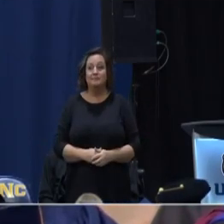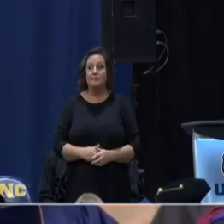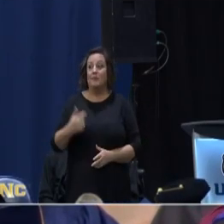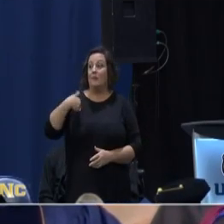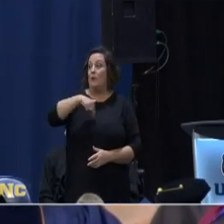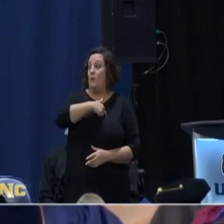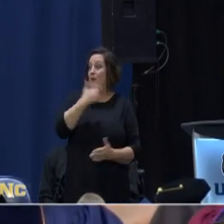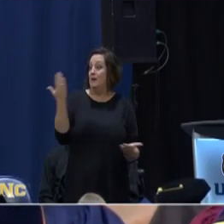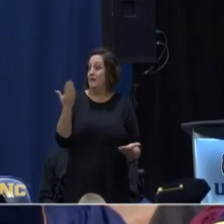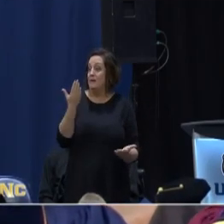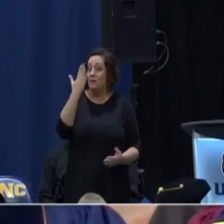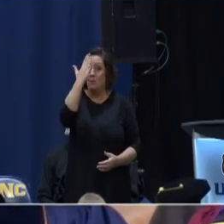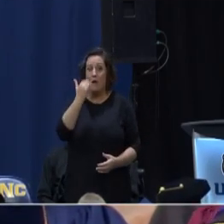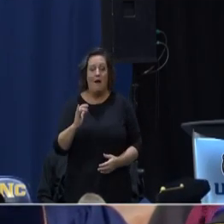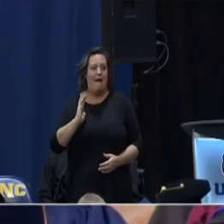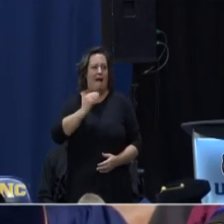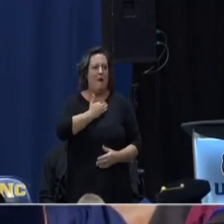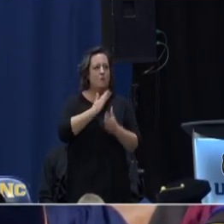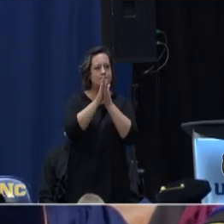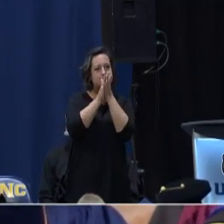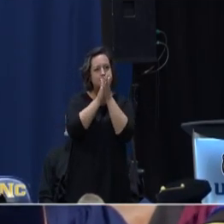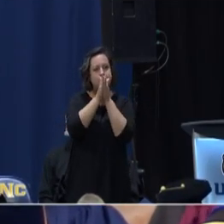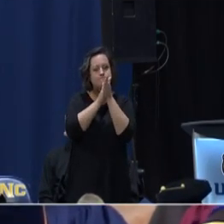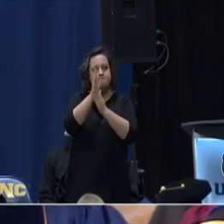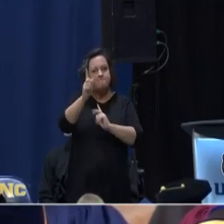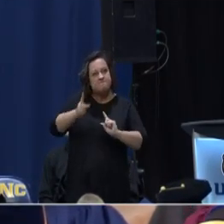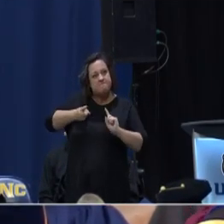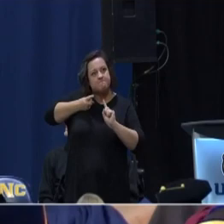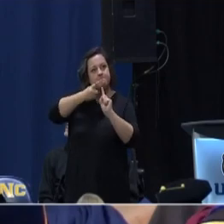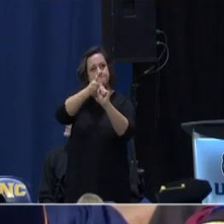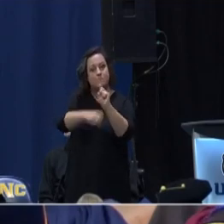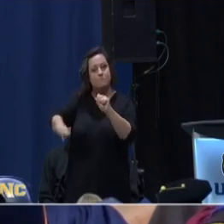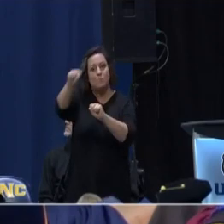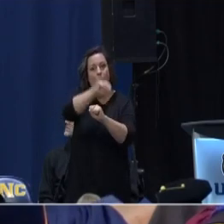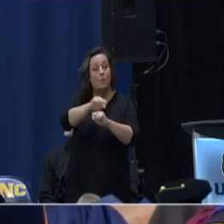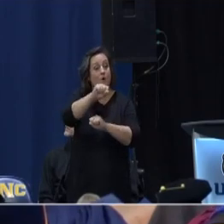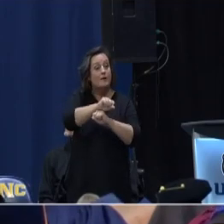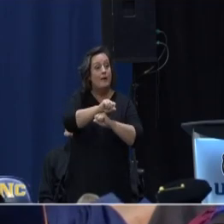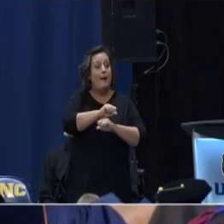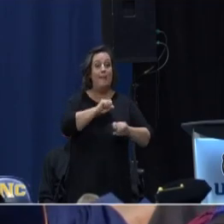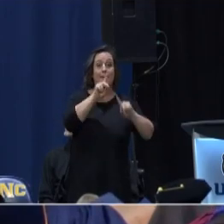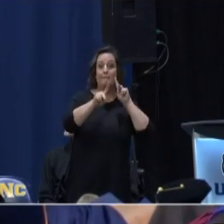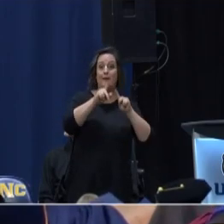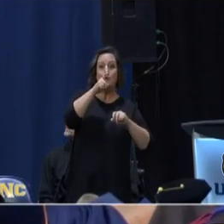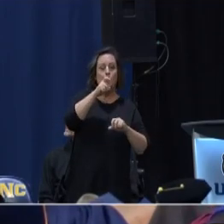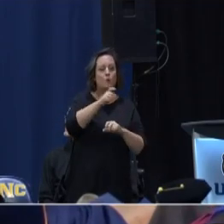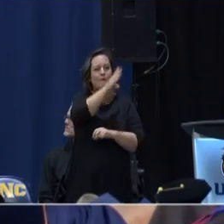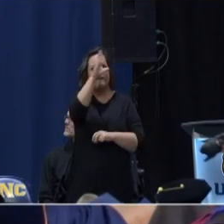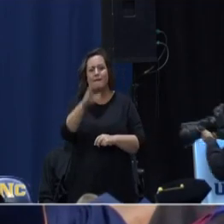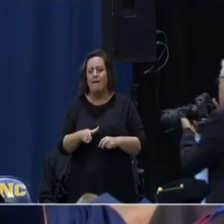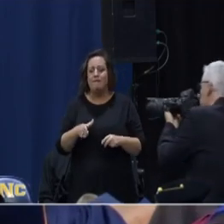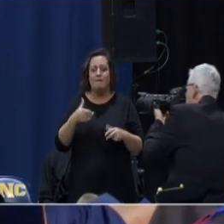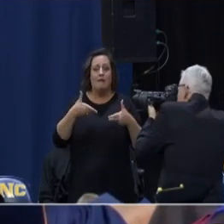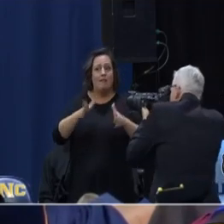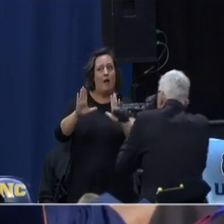own fortitude and because of those people in our lives who never let us stop dreaming and striving for better.